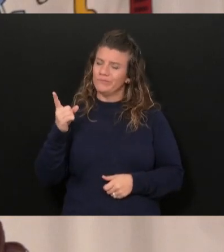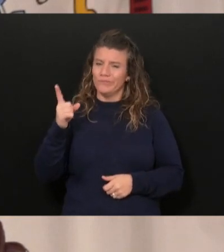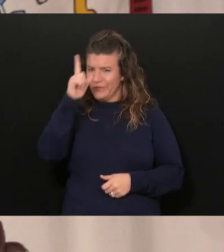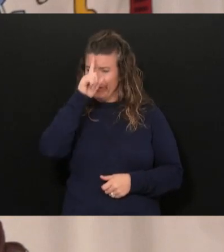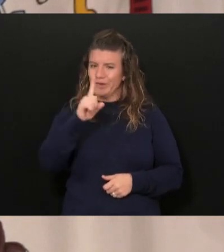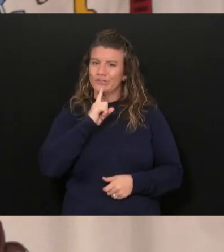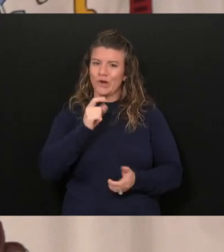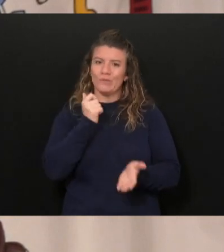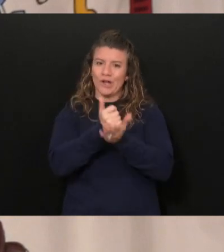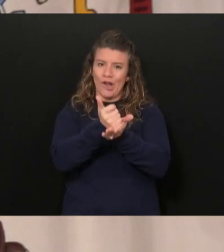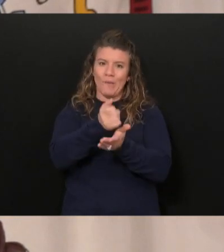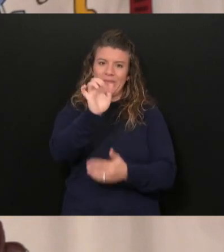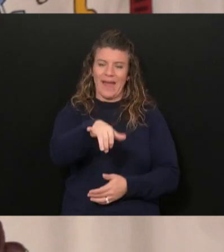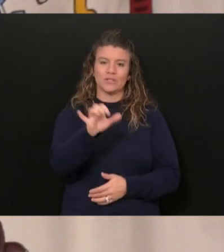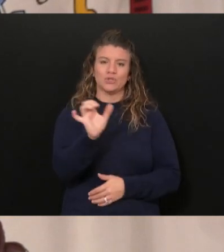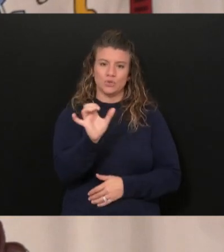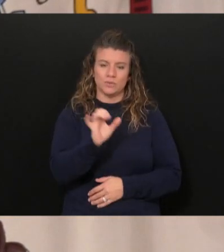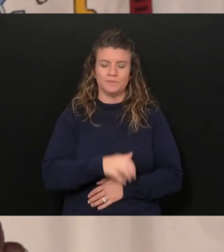this too.